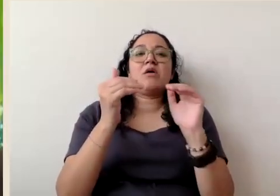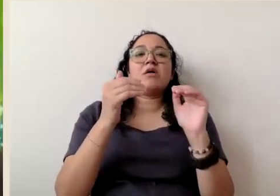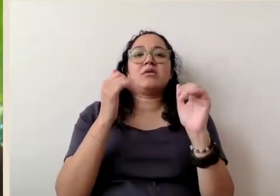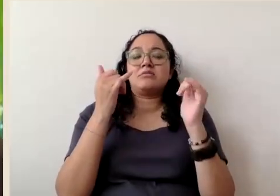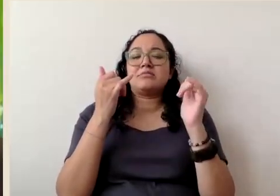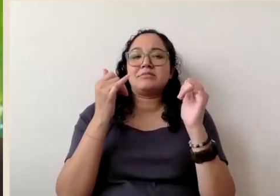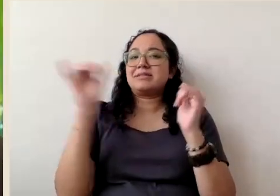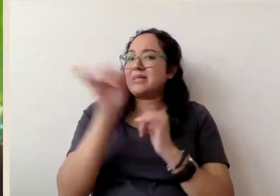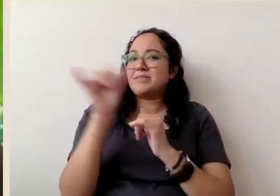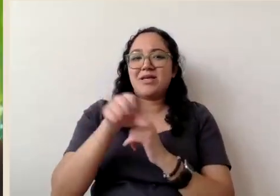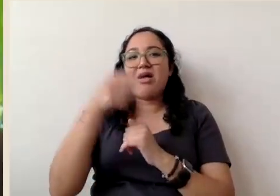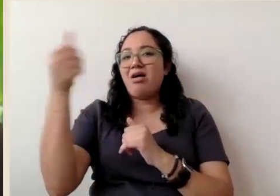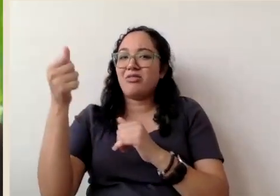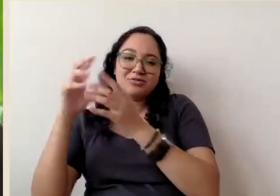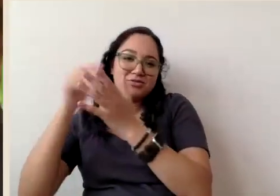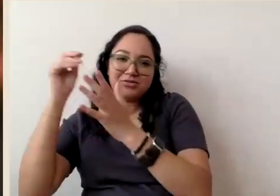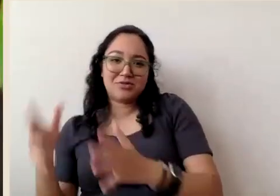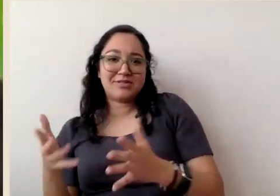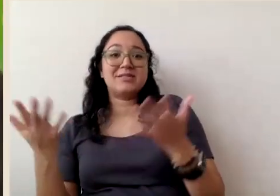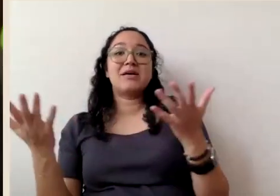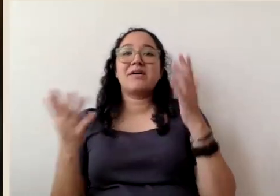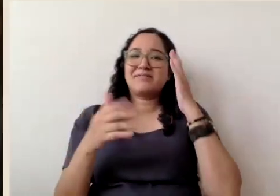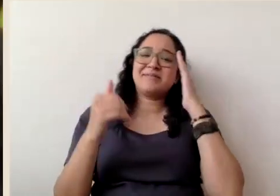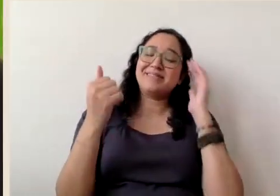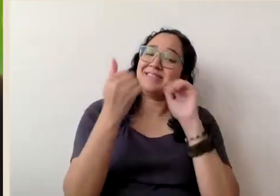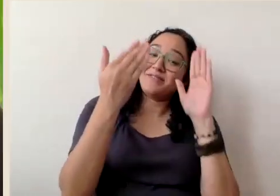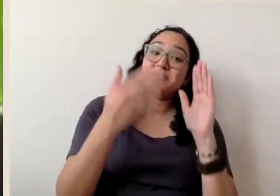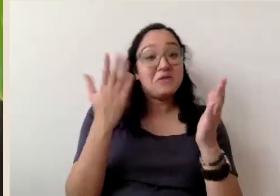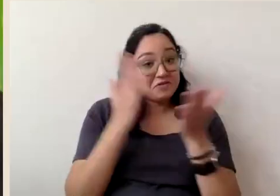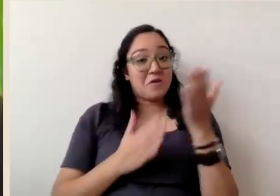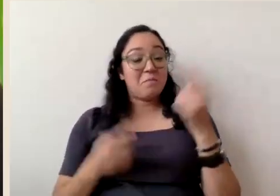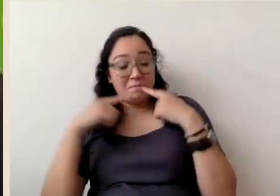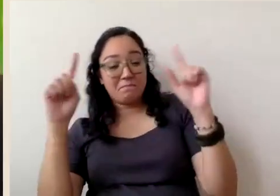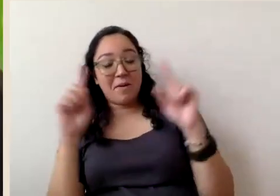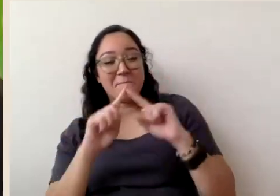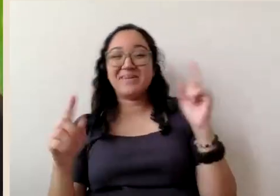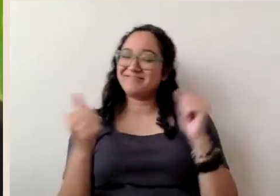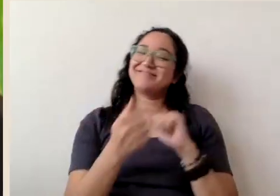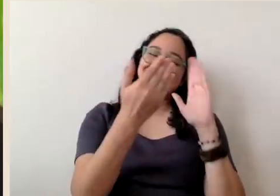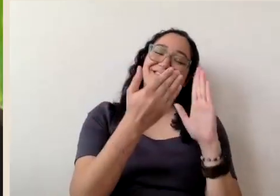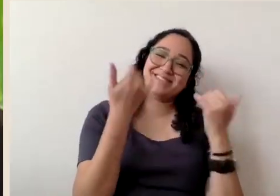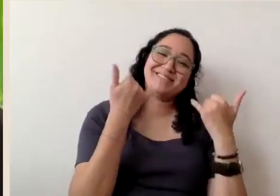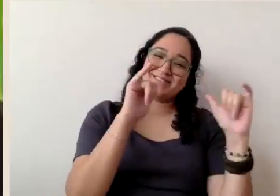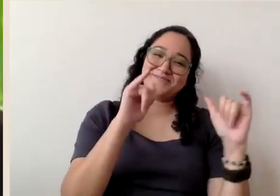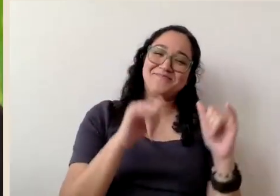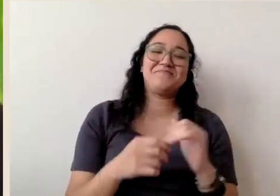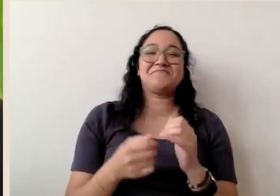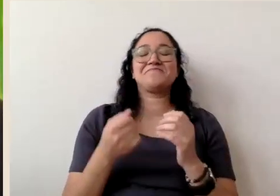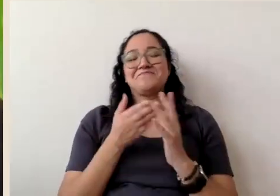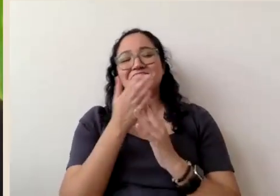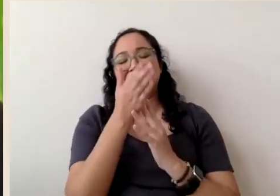work authorization? And there's challenges in that. There's also been accomplishments mhm. we've had with that, but that's something that we also are working through